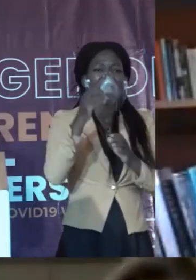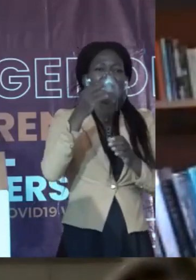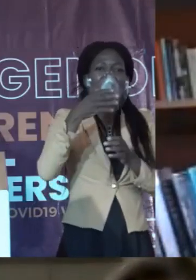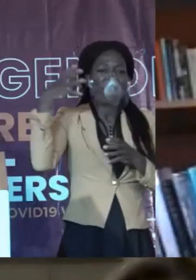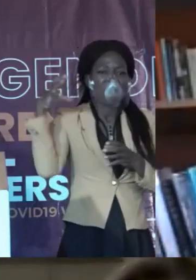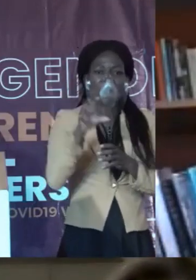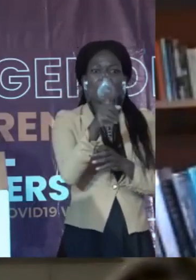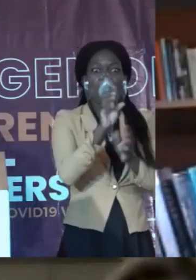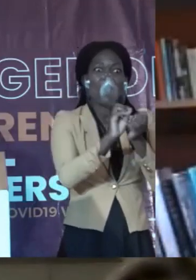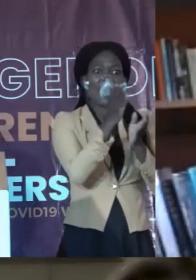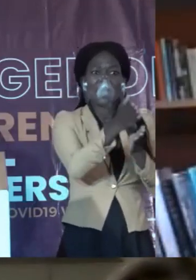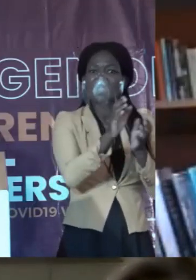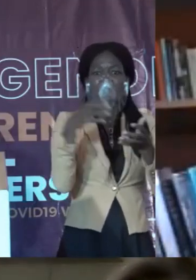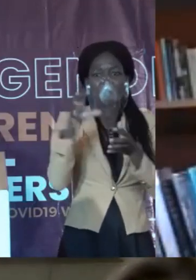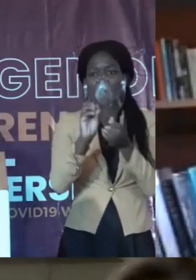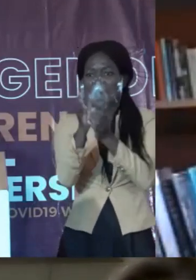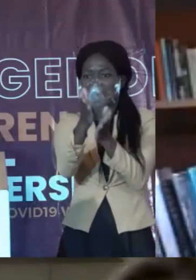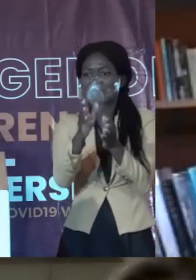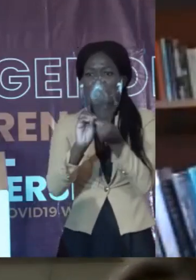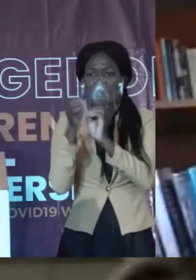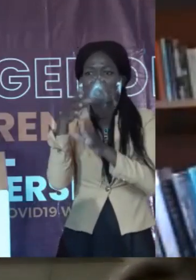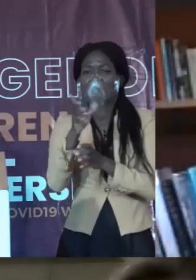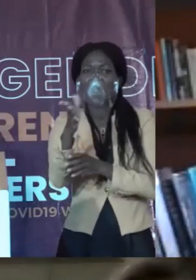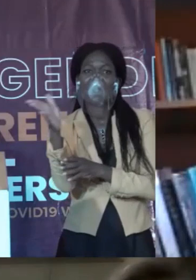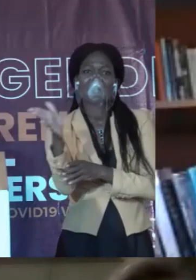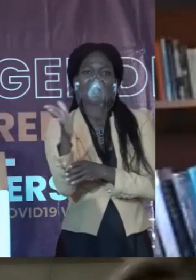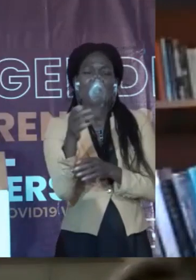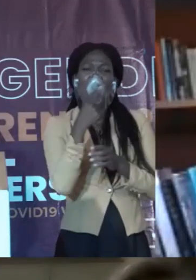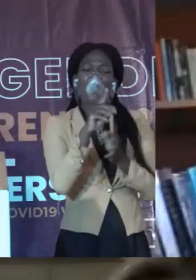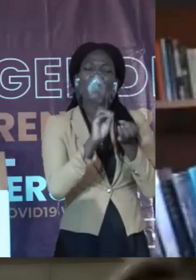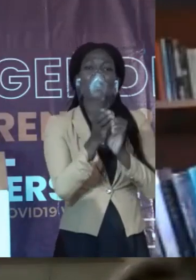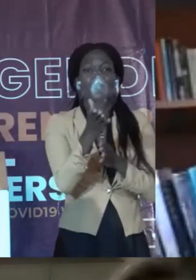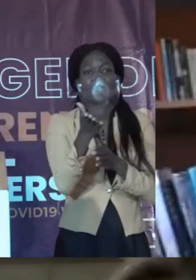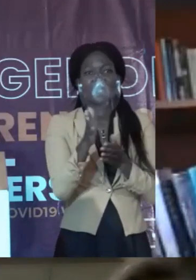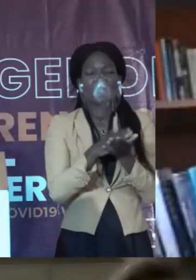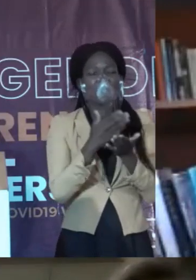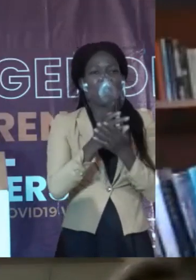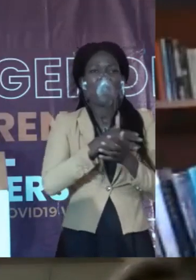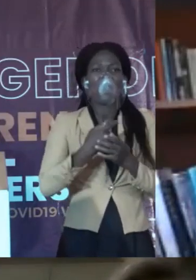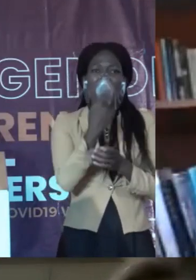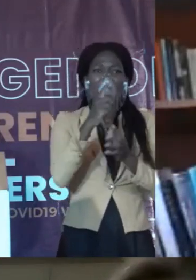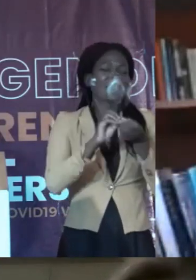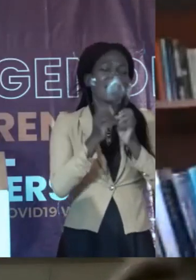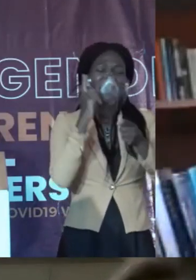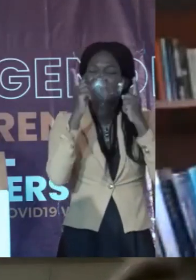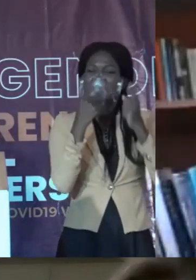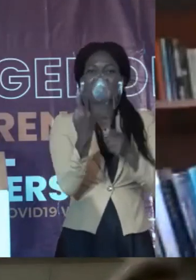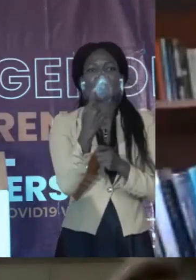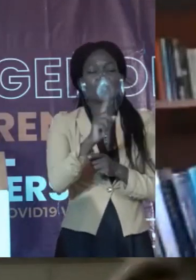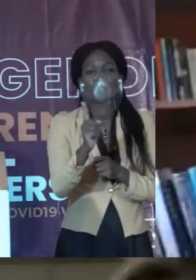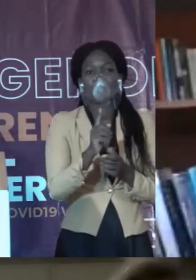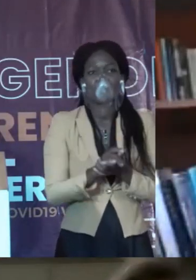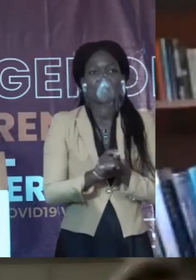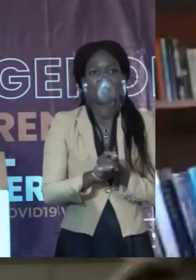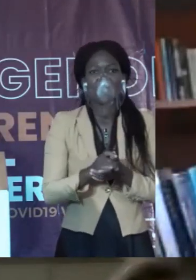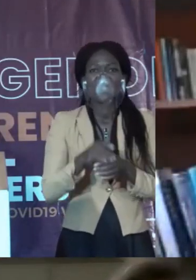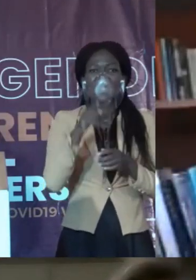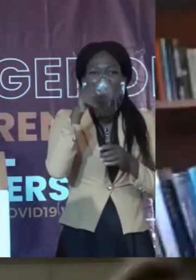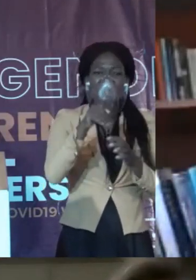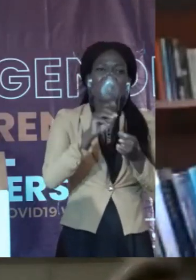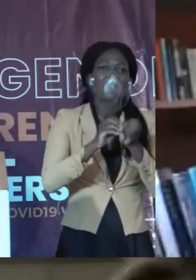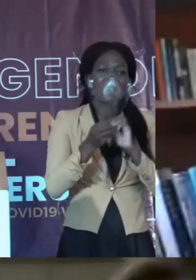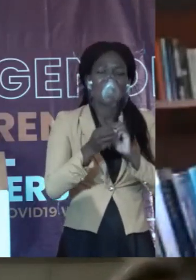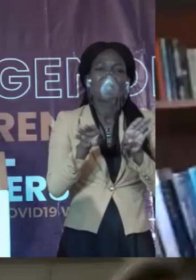the economy. So at times, women's social status and dynamics at the household level determines their risk aversion. To